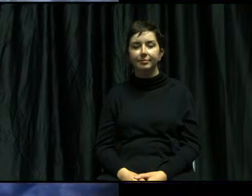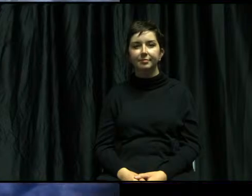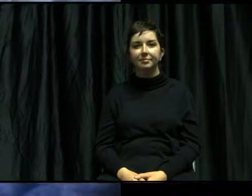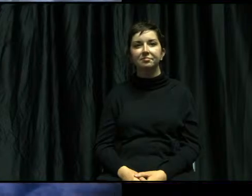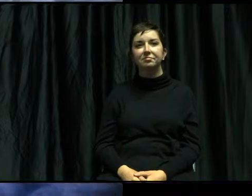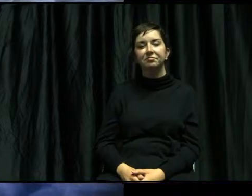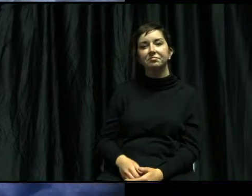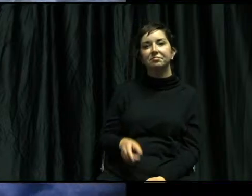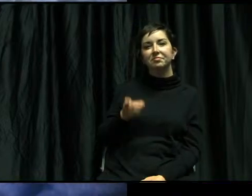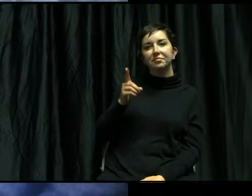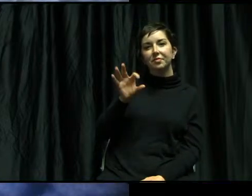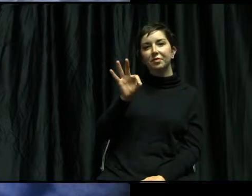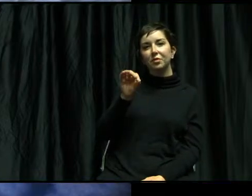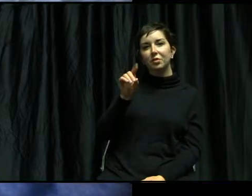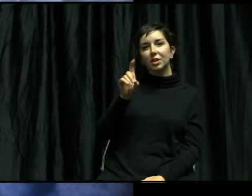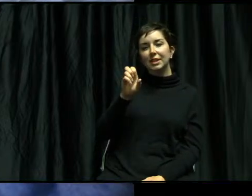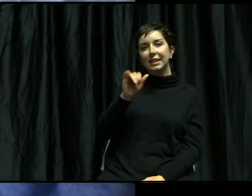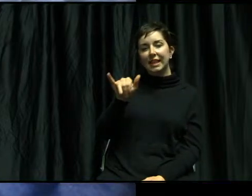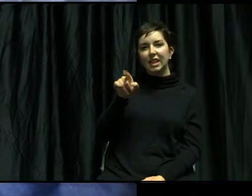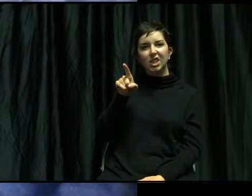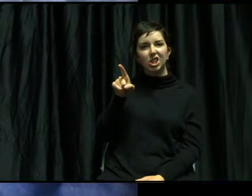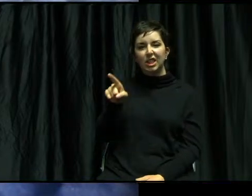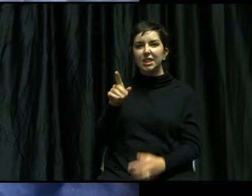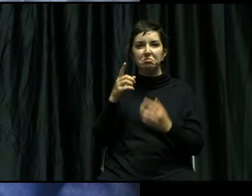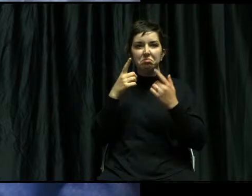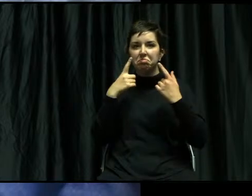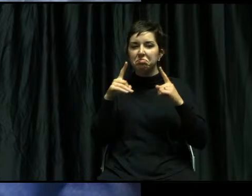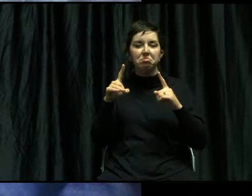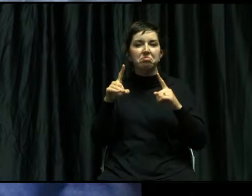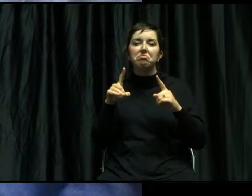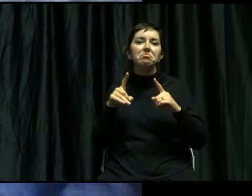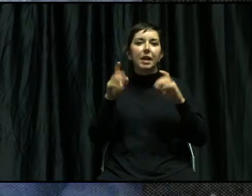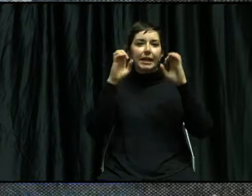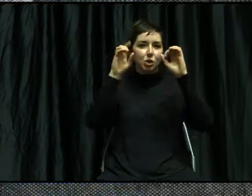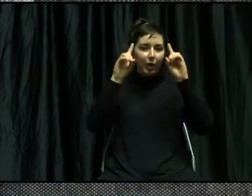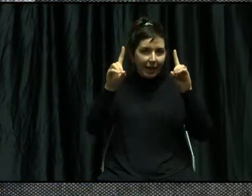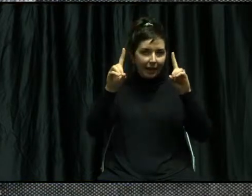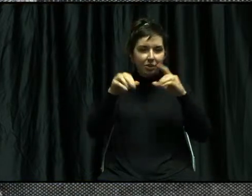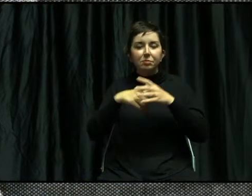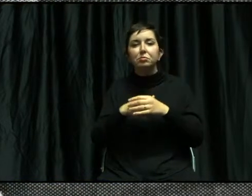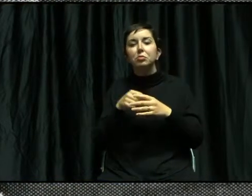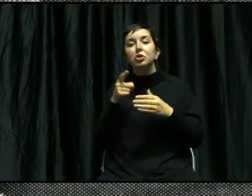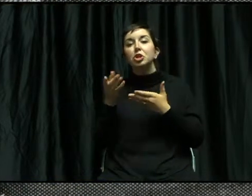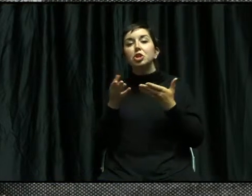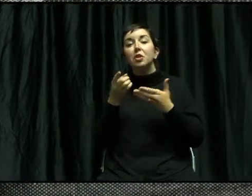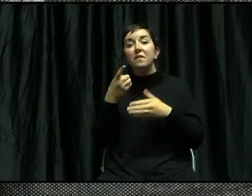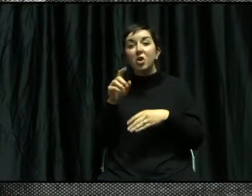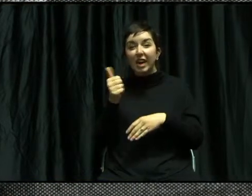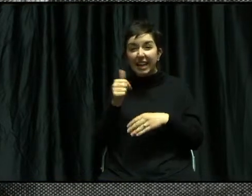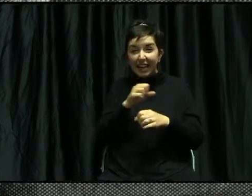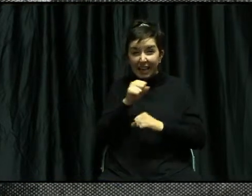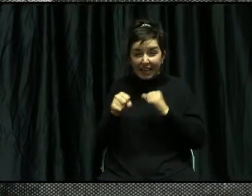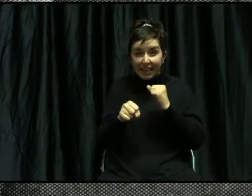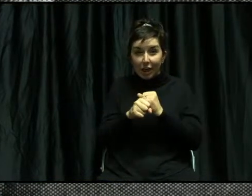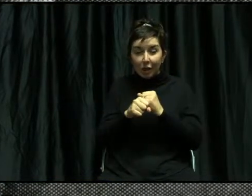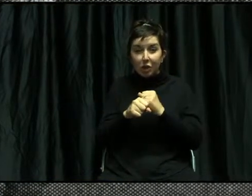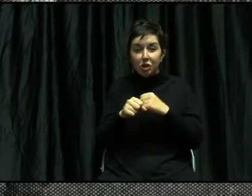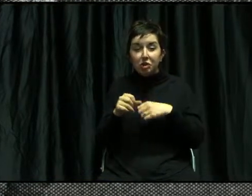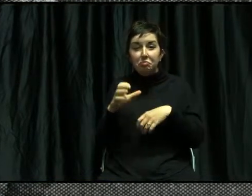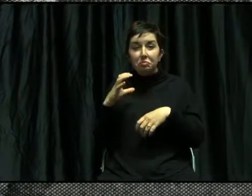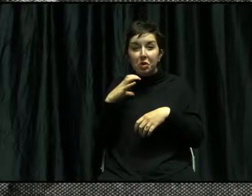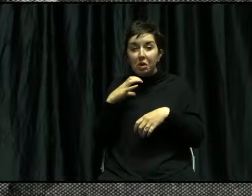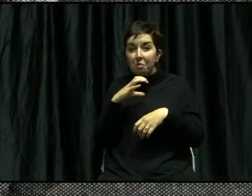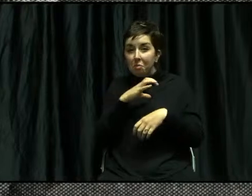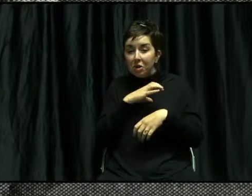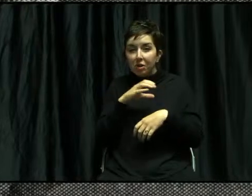Cecilia Harrison Foxley is an accomplished educator and proponent for equity, having served for 10 years as the Commissioner of the Utah